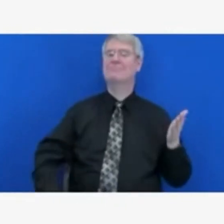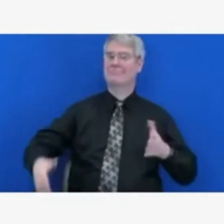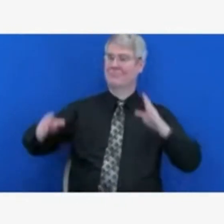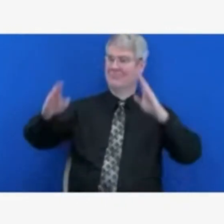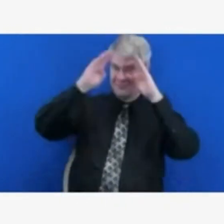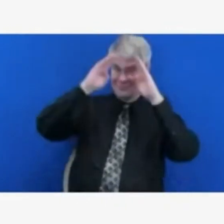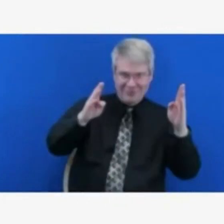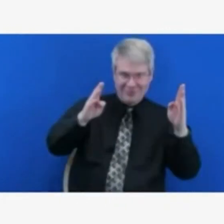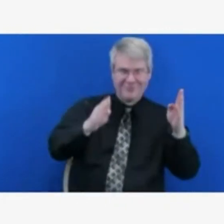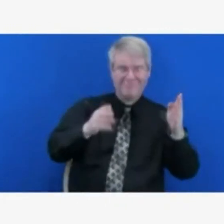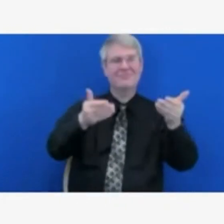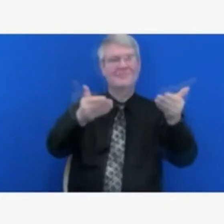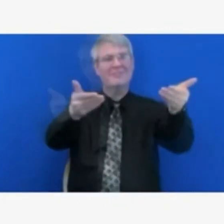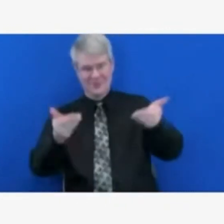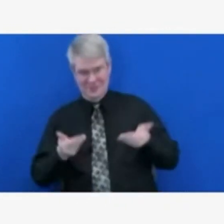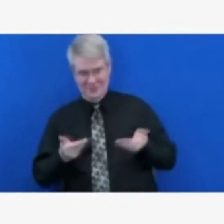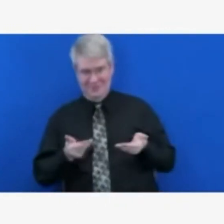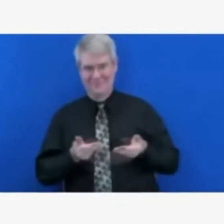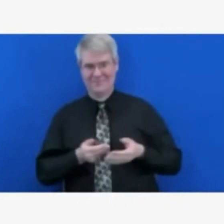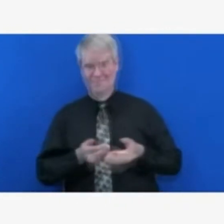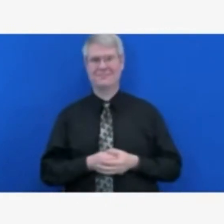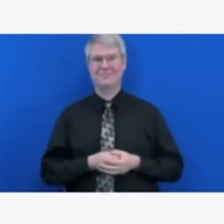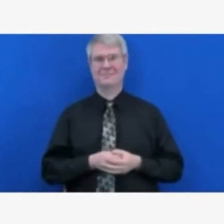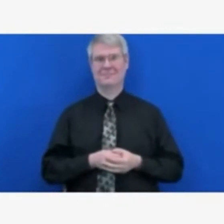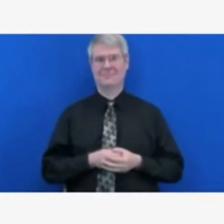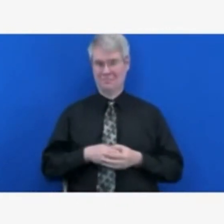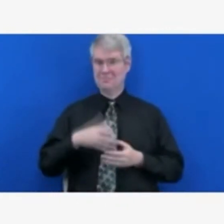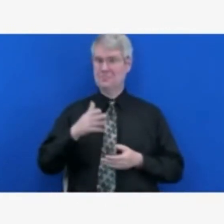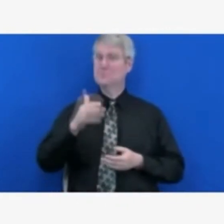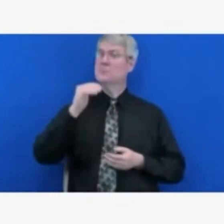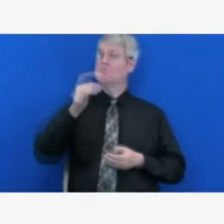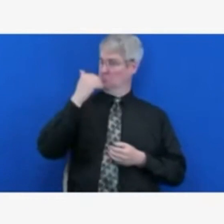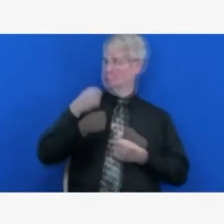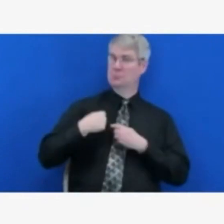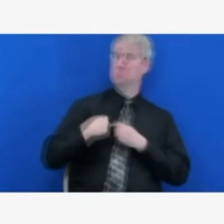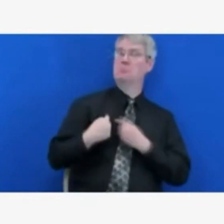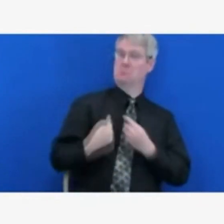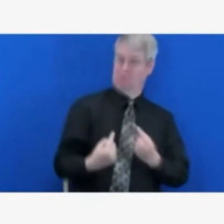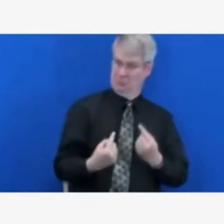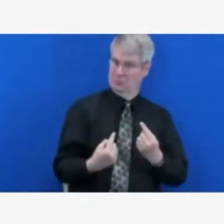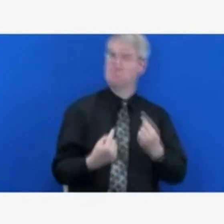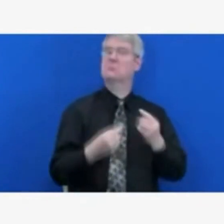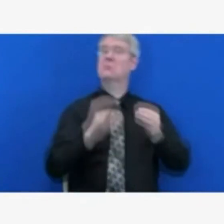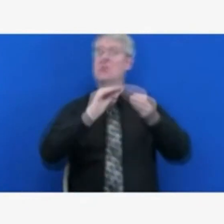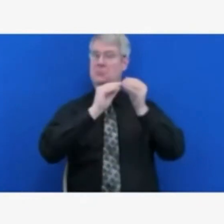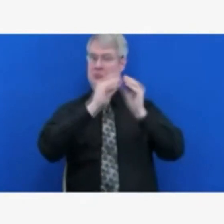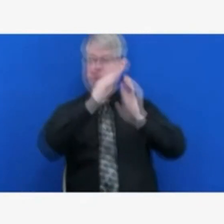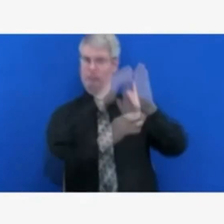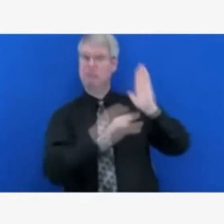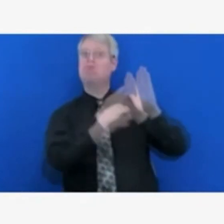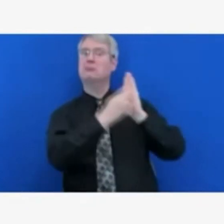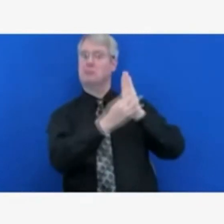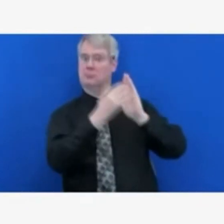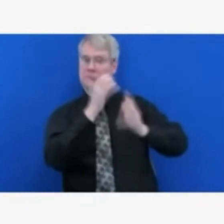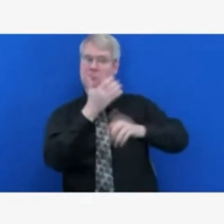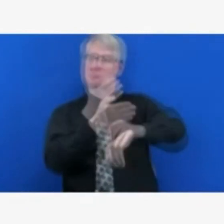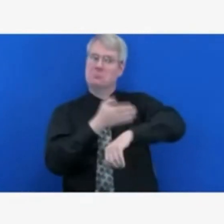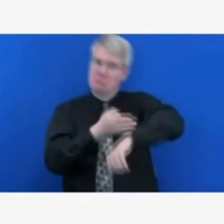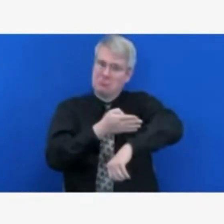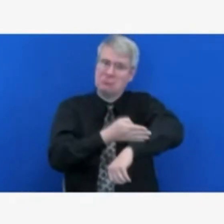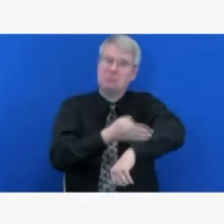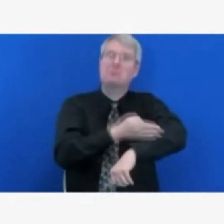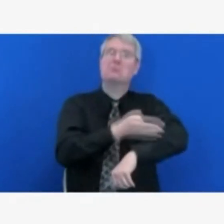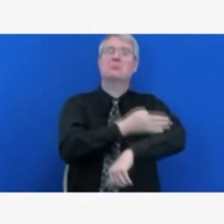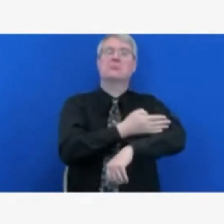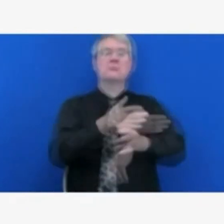While we continue to see encouraging trends statewide, the number of cases, hospitalizations, ICU stays, and deaths